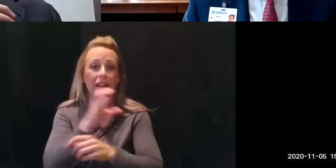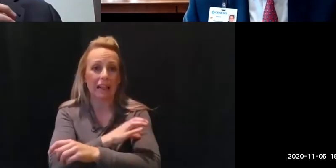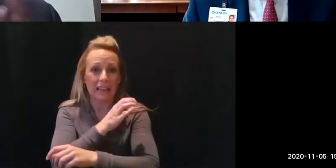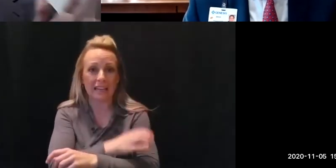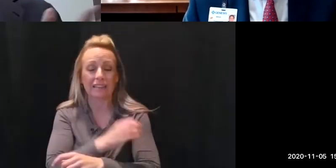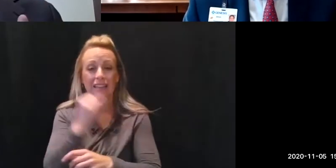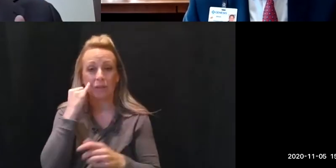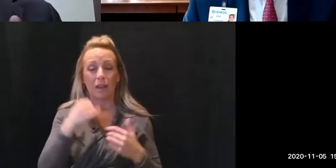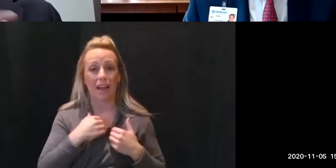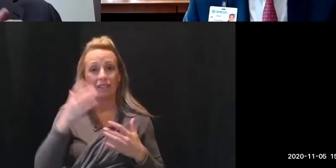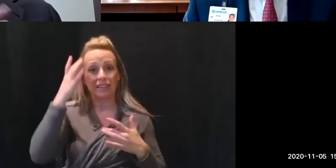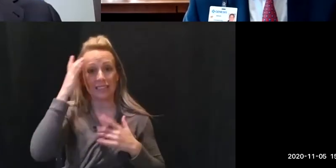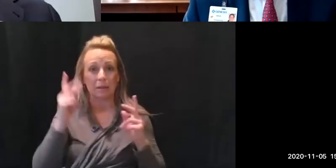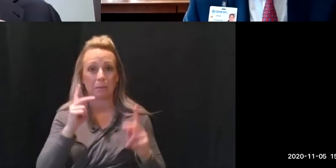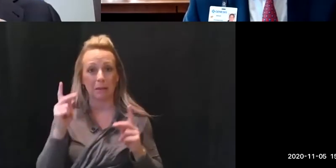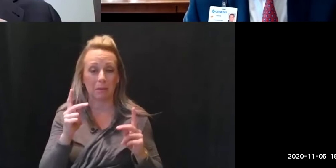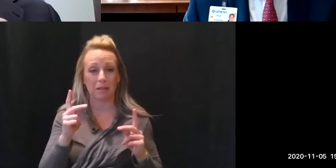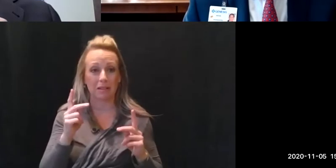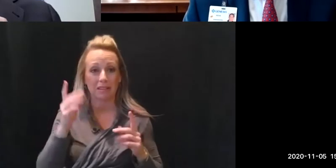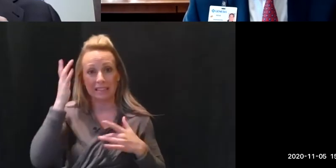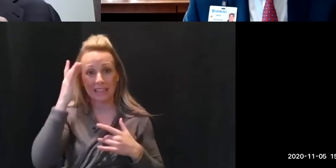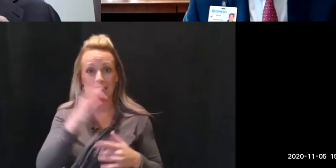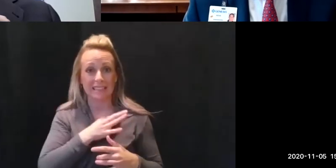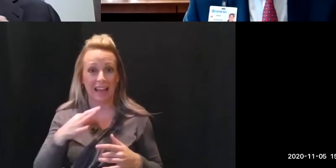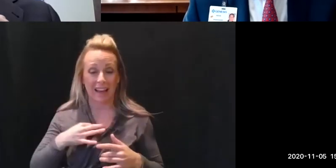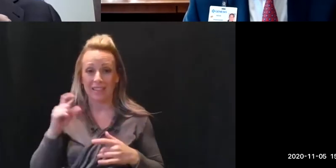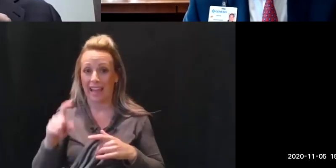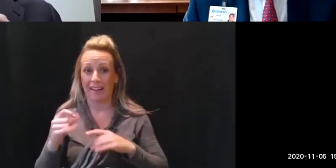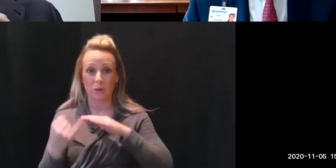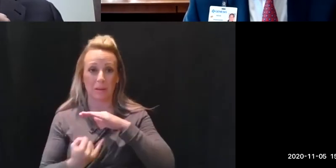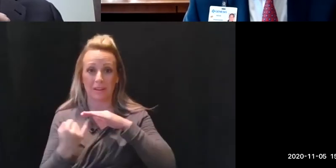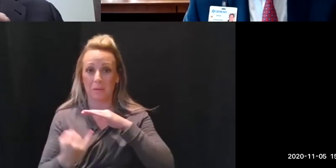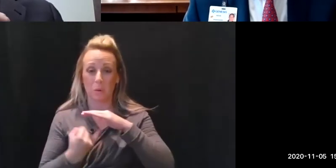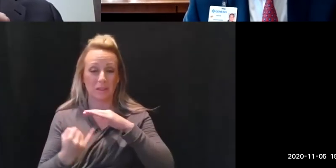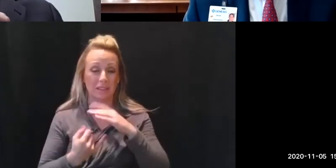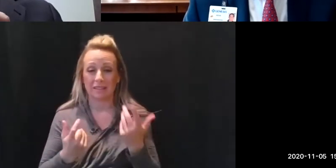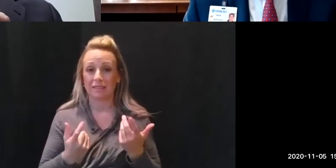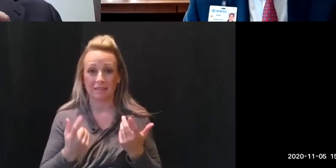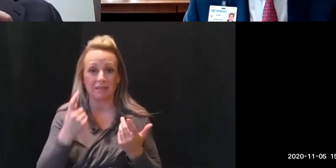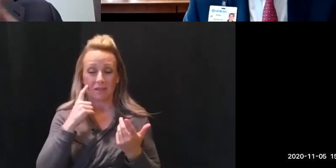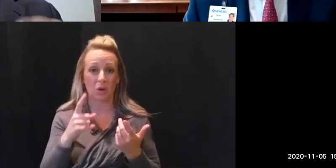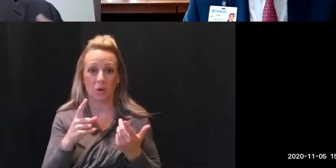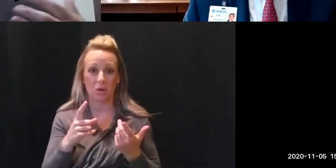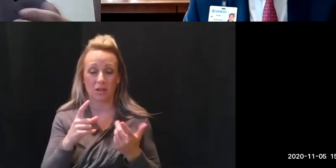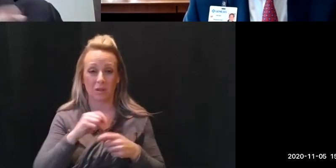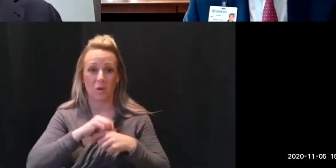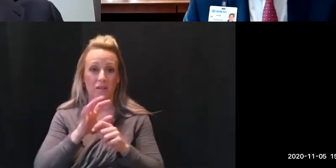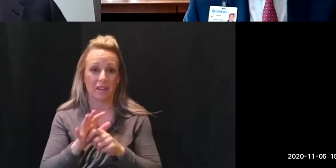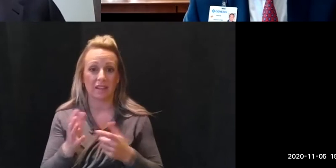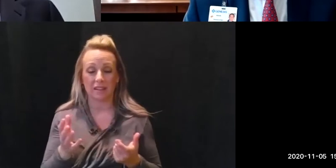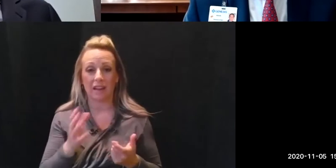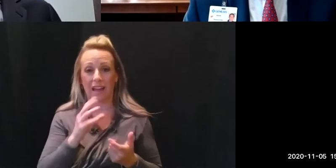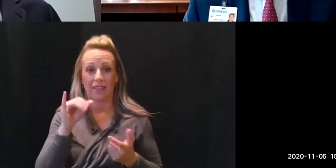sick staff, they've got to be quarantined if they're positive for COVID. And that also impacts our ability